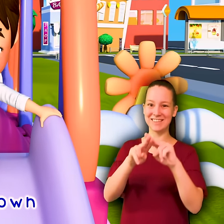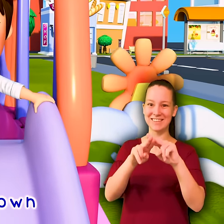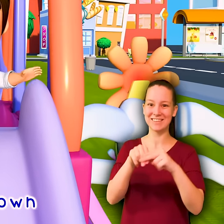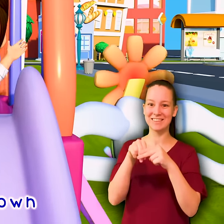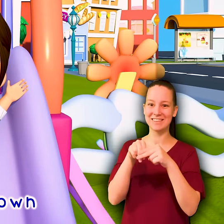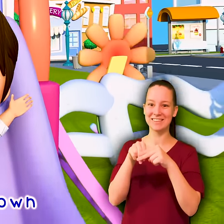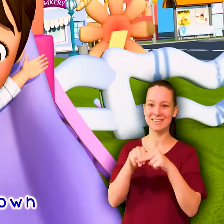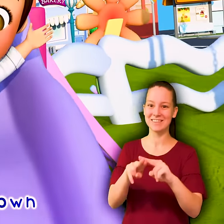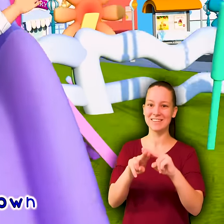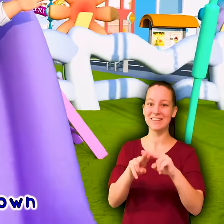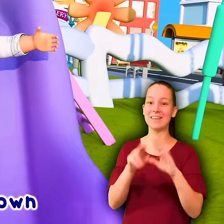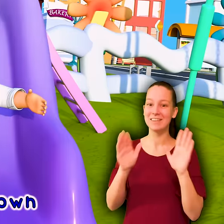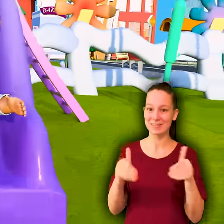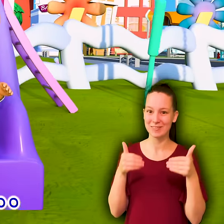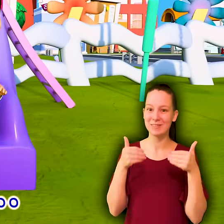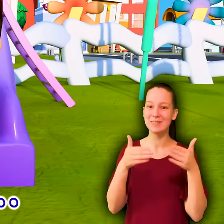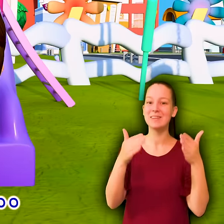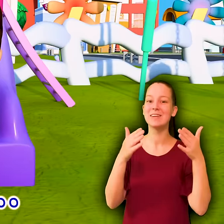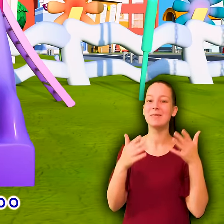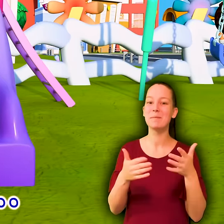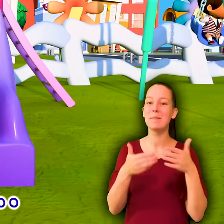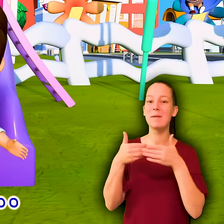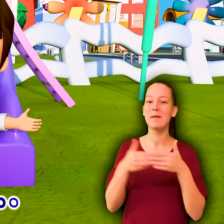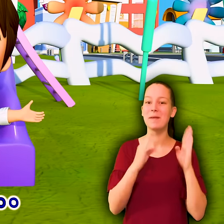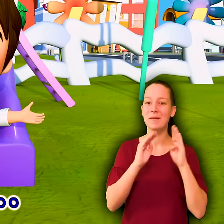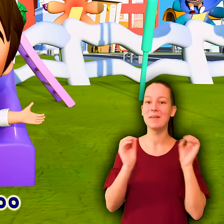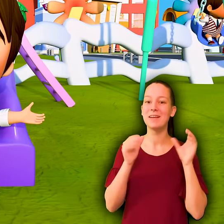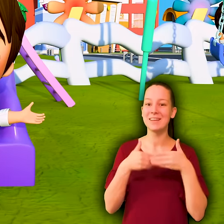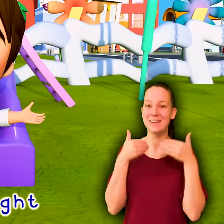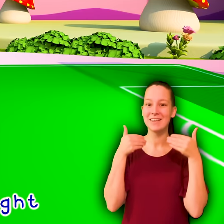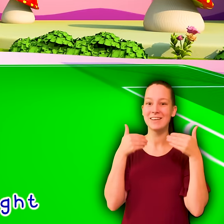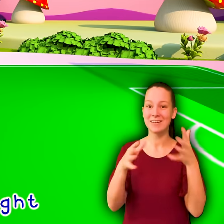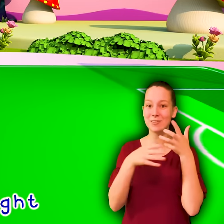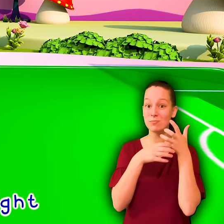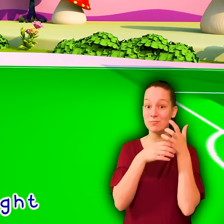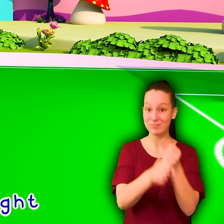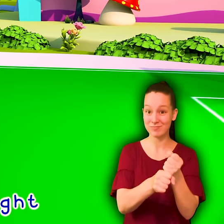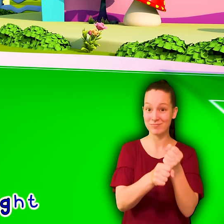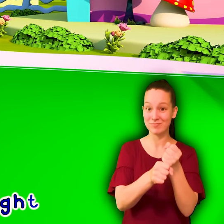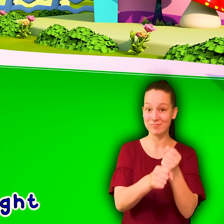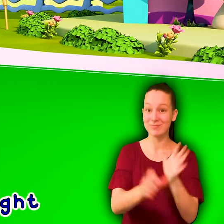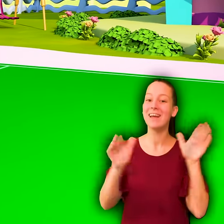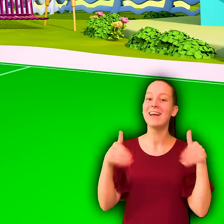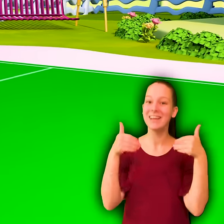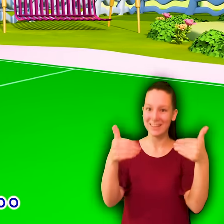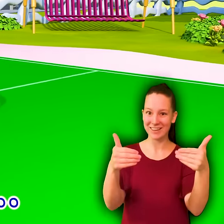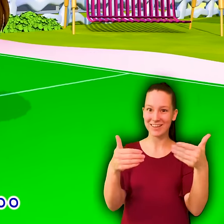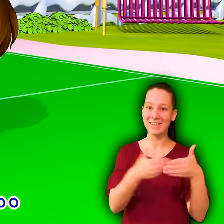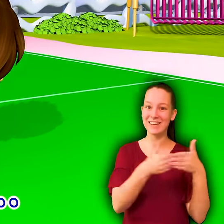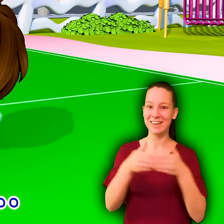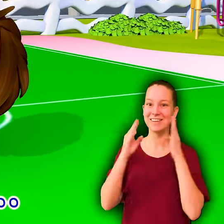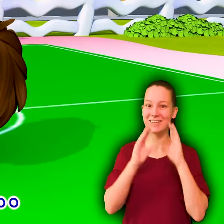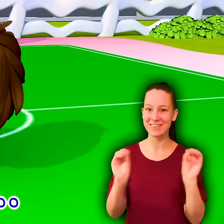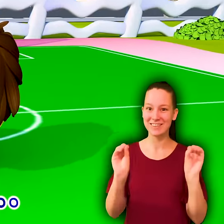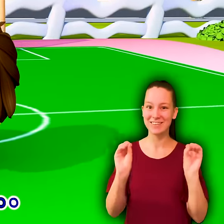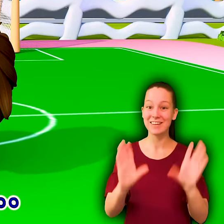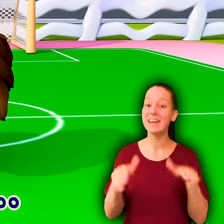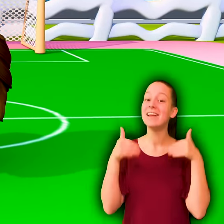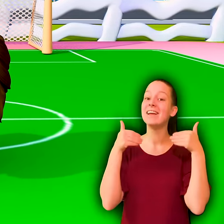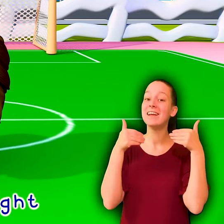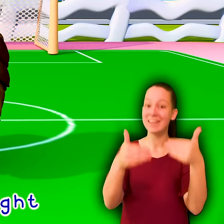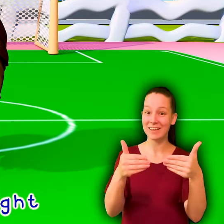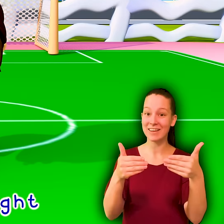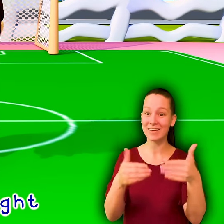bring yourself down here we go baby here we go hold on tight here we go baby